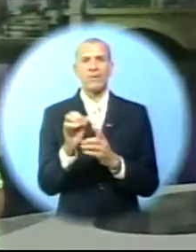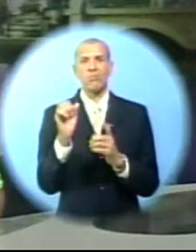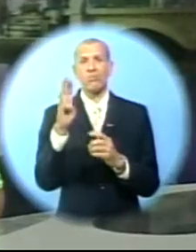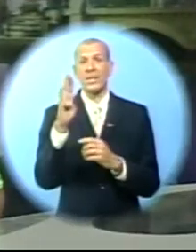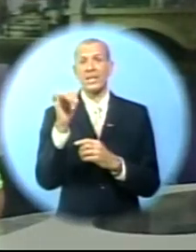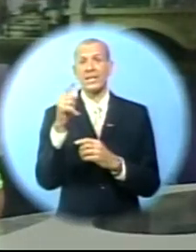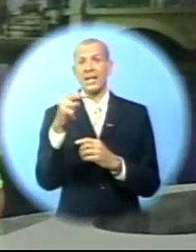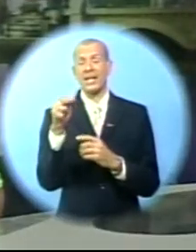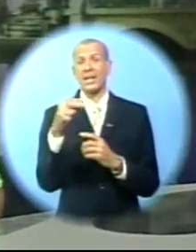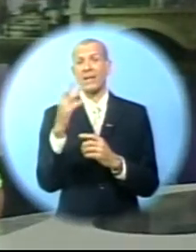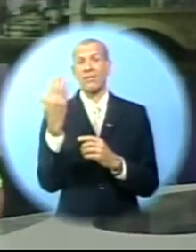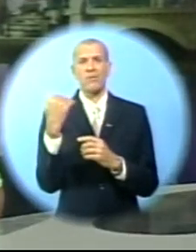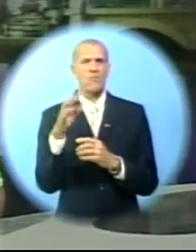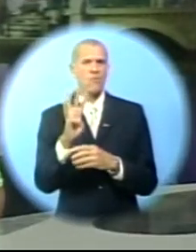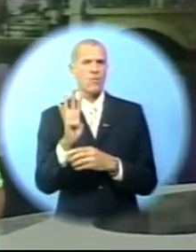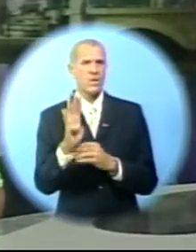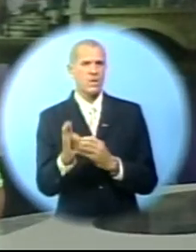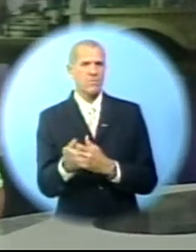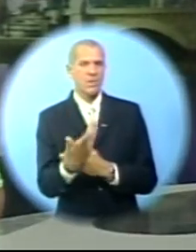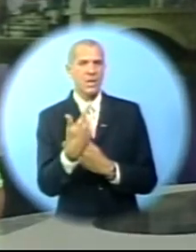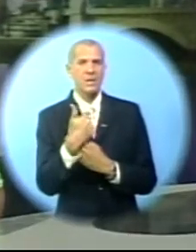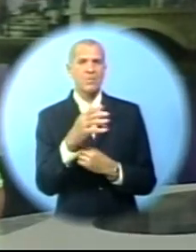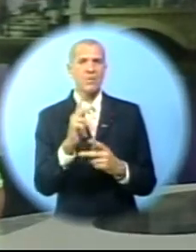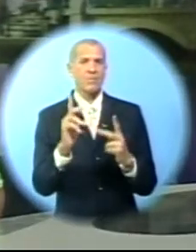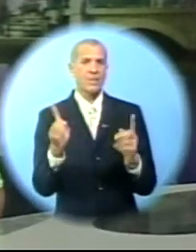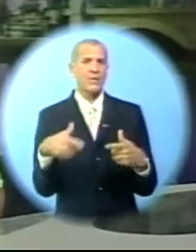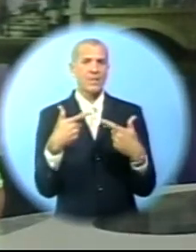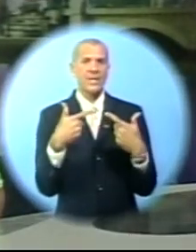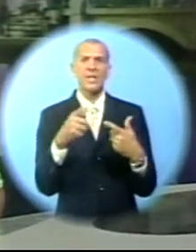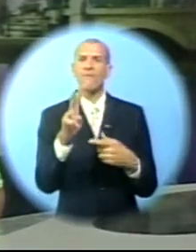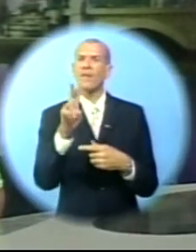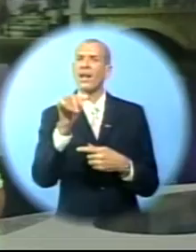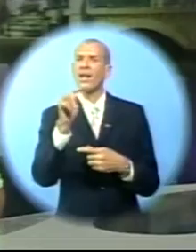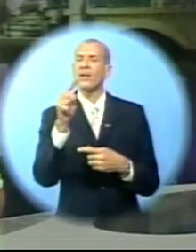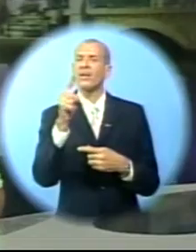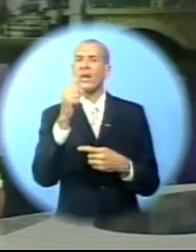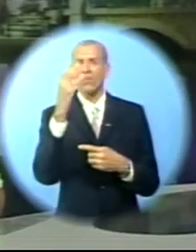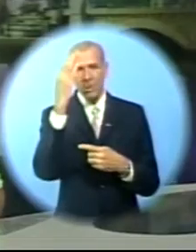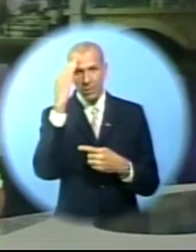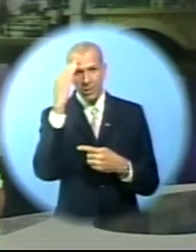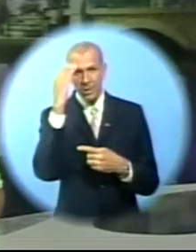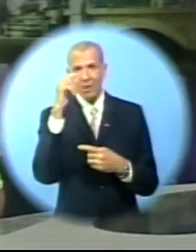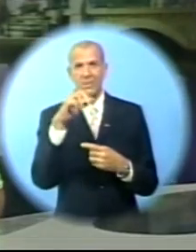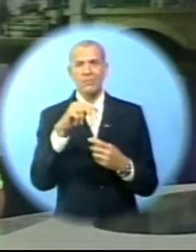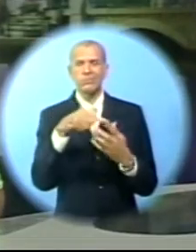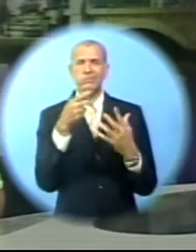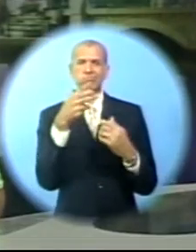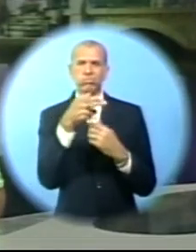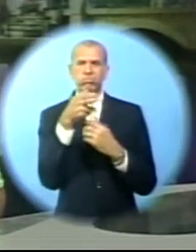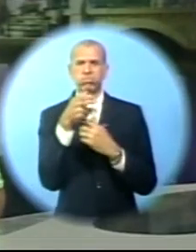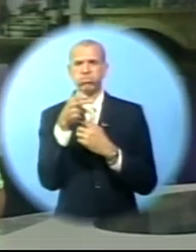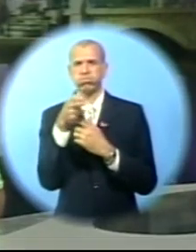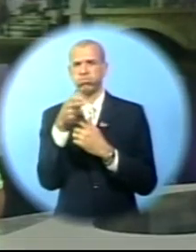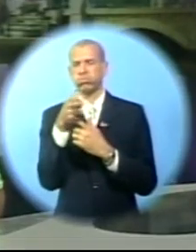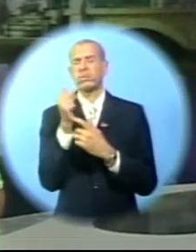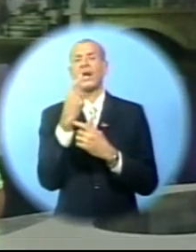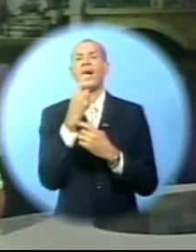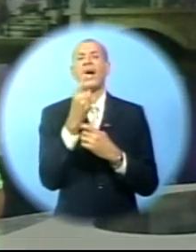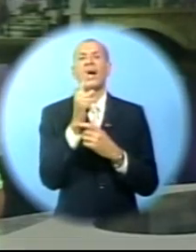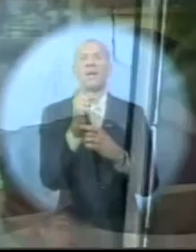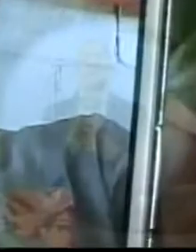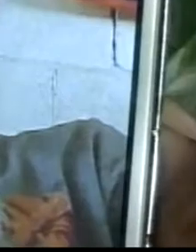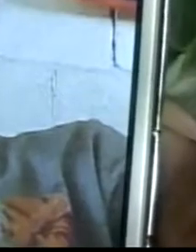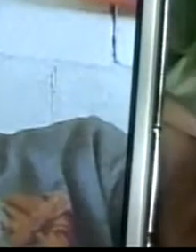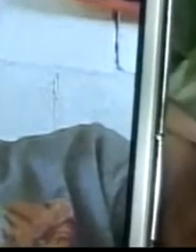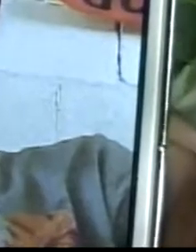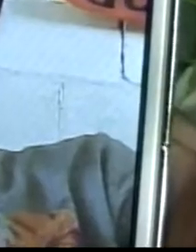Until neighborhood around 4 this morning as residents in the Valerie area were awakened by a number of gunshots. When the smoke cleared, the body